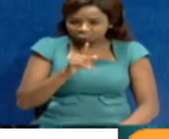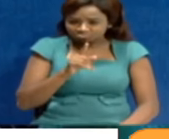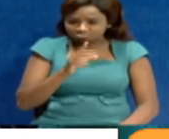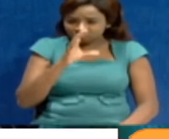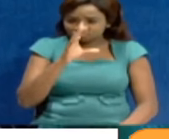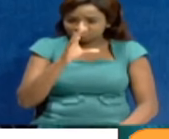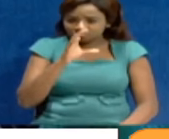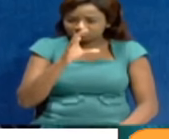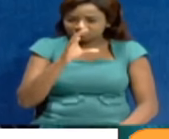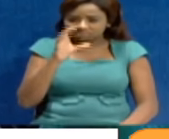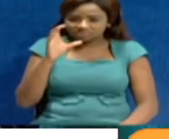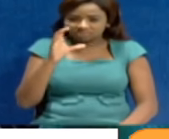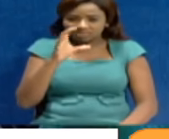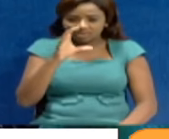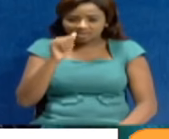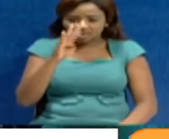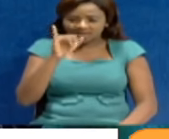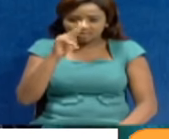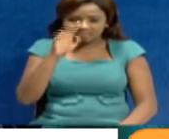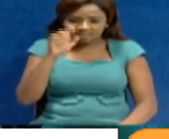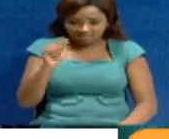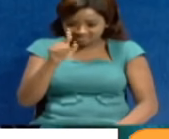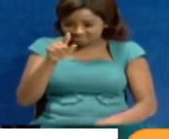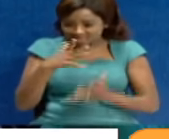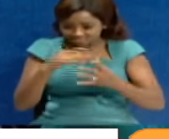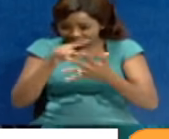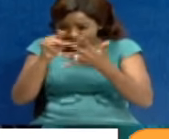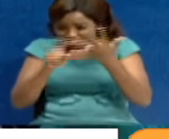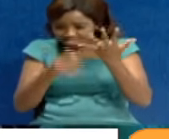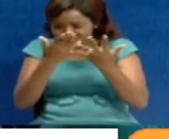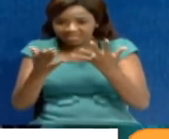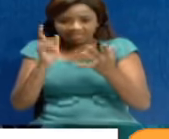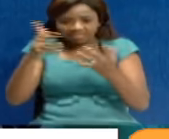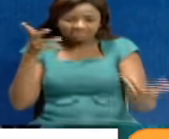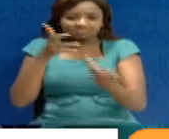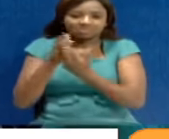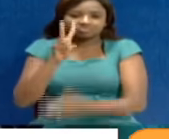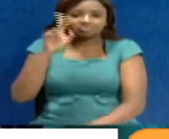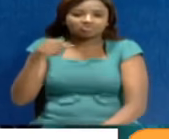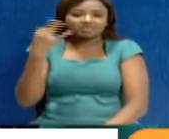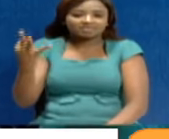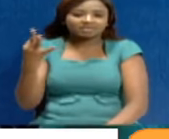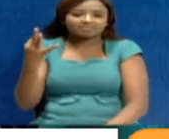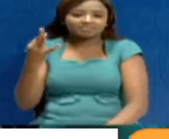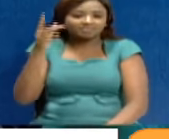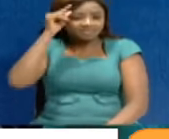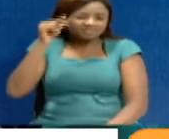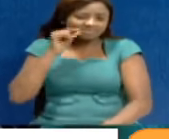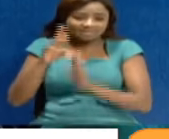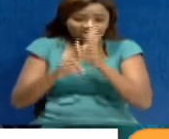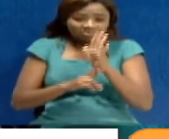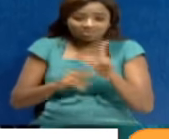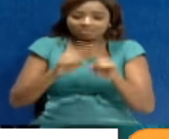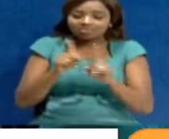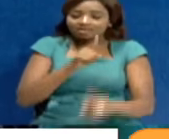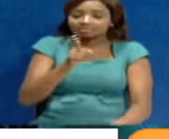must comply with the two-third gender principle. Mm-hmm. And he stated clearly that should President Uhuru Kenyatta win a second term, the first thing